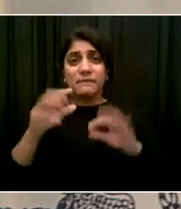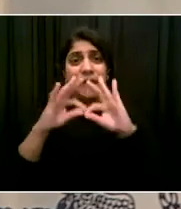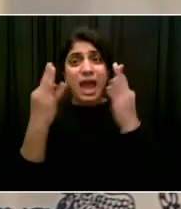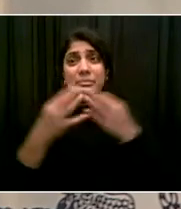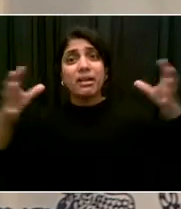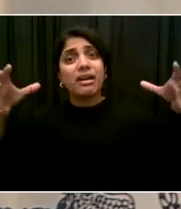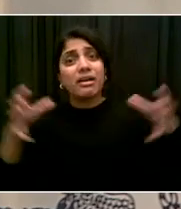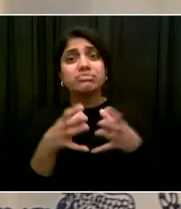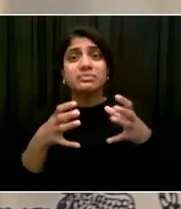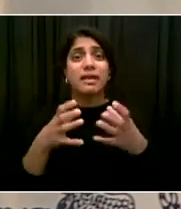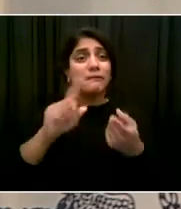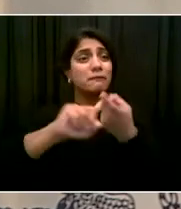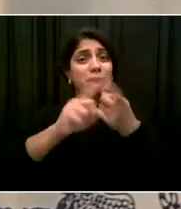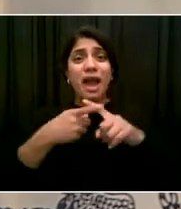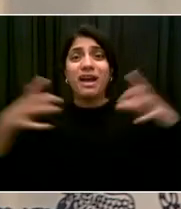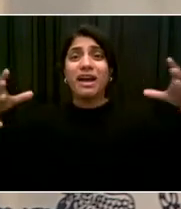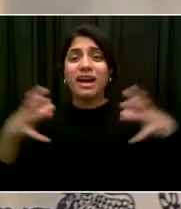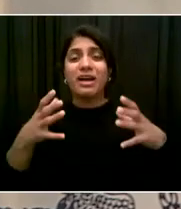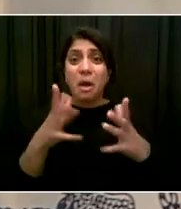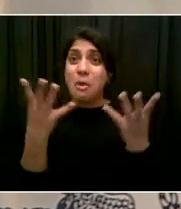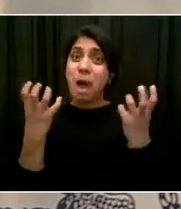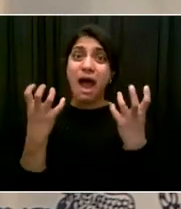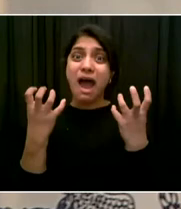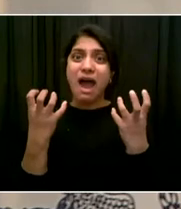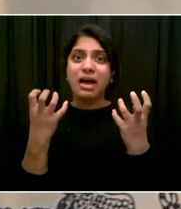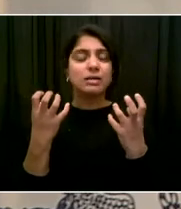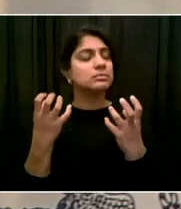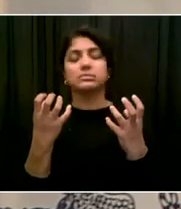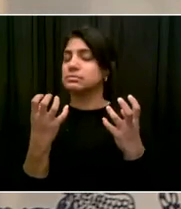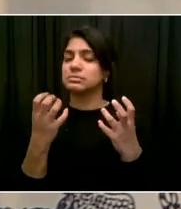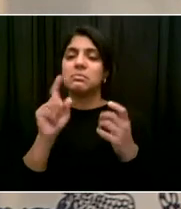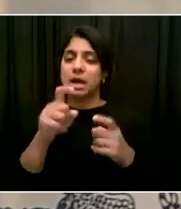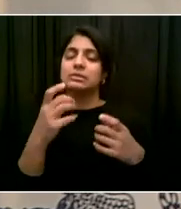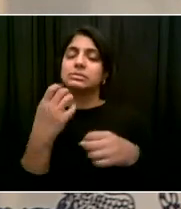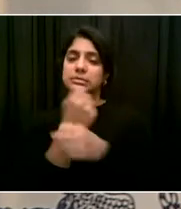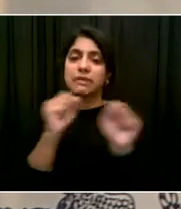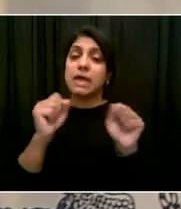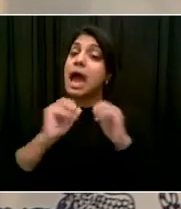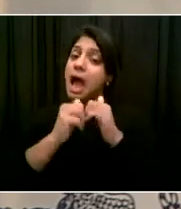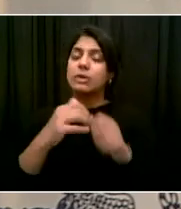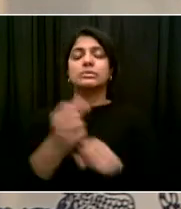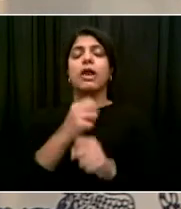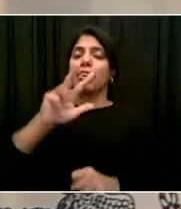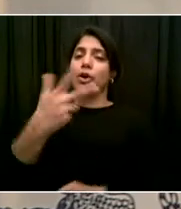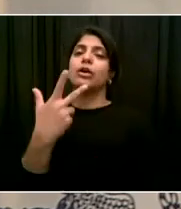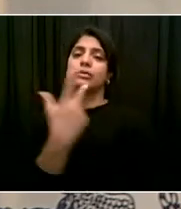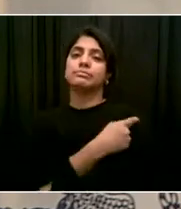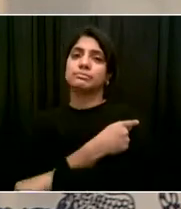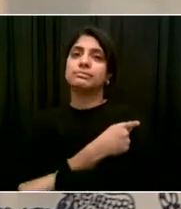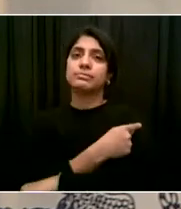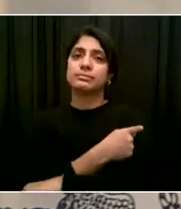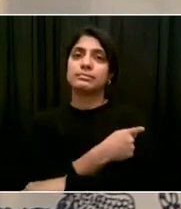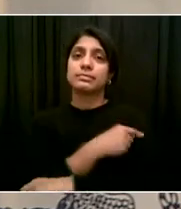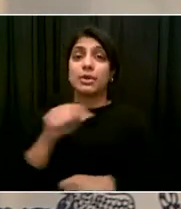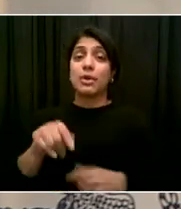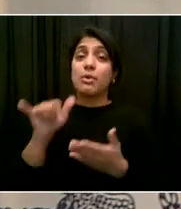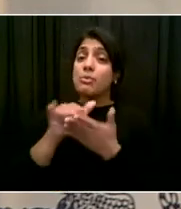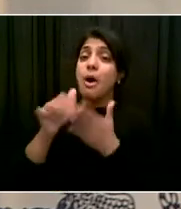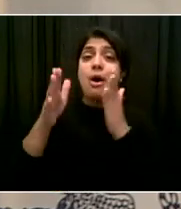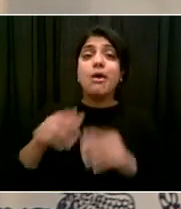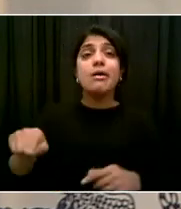to do because we've been through this now for 2 years. But the number one way to keep everyone safe is to get vaccinated.